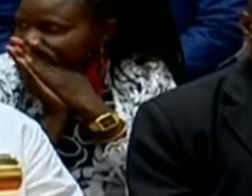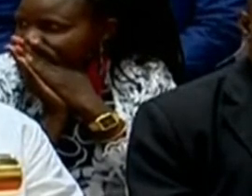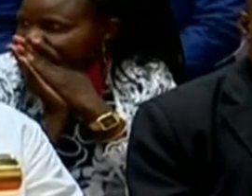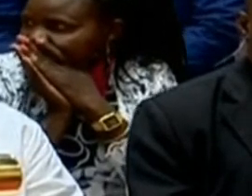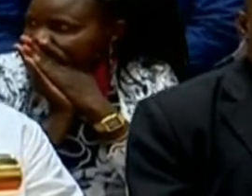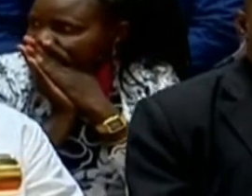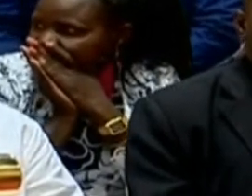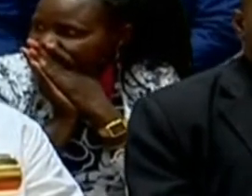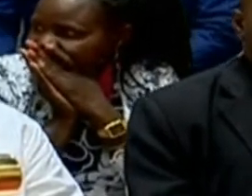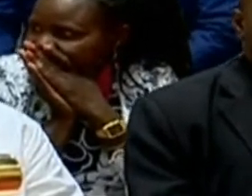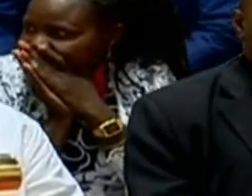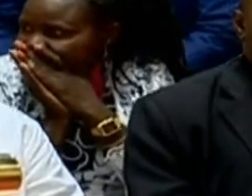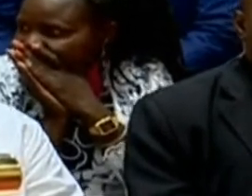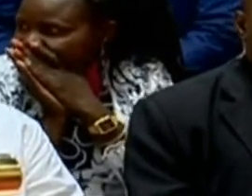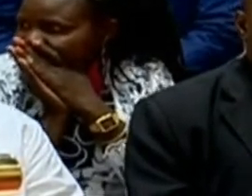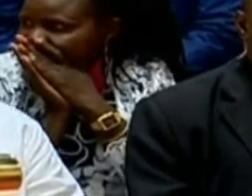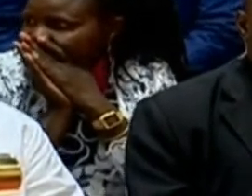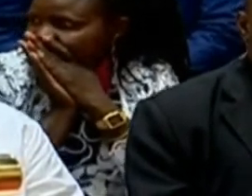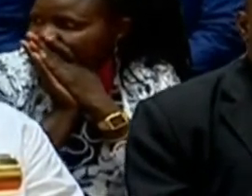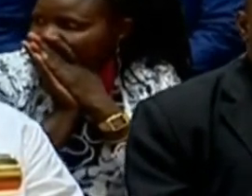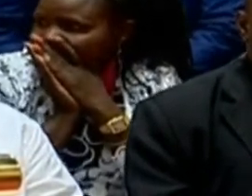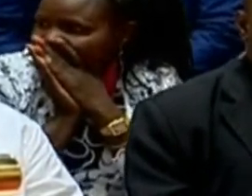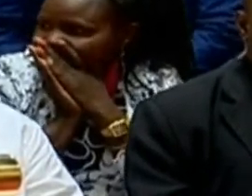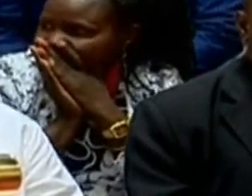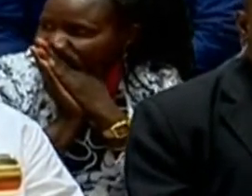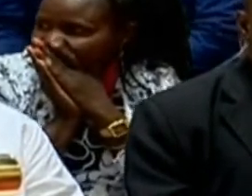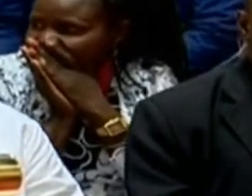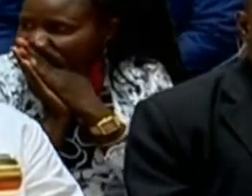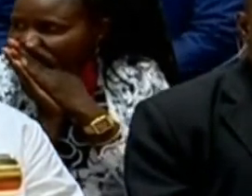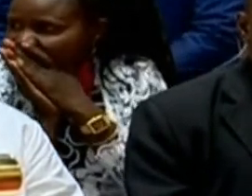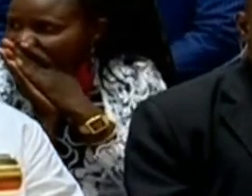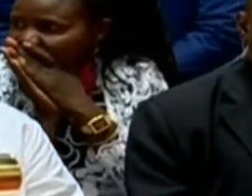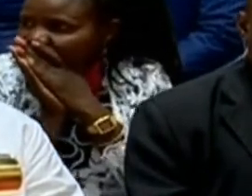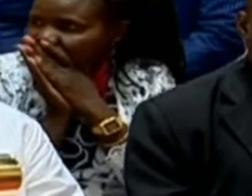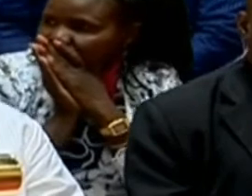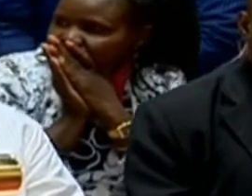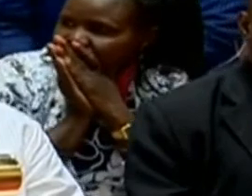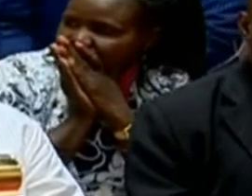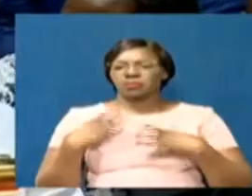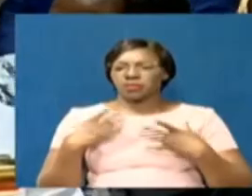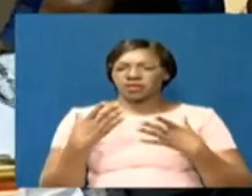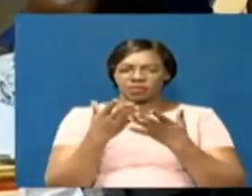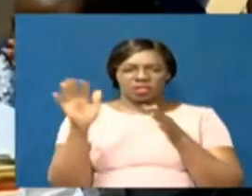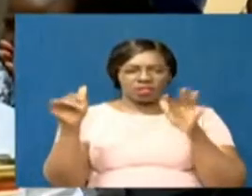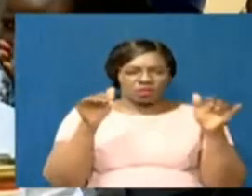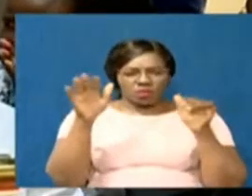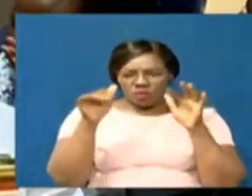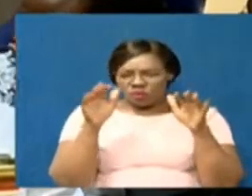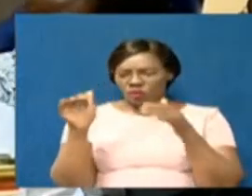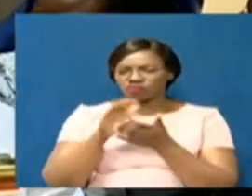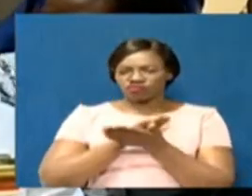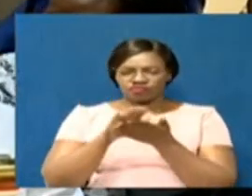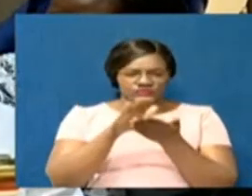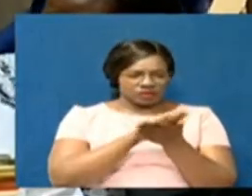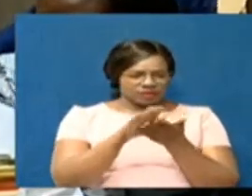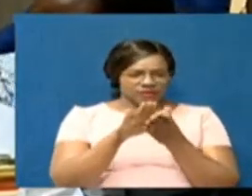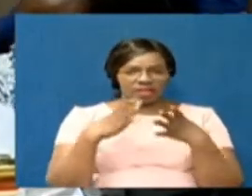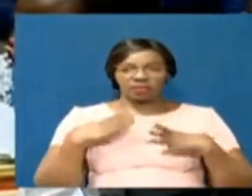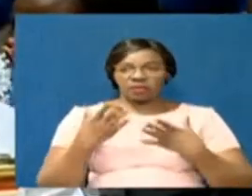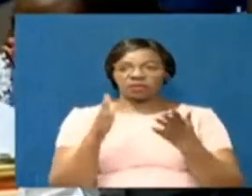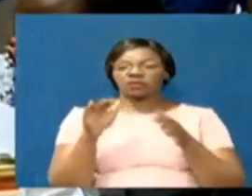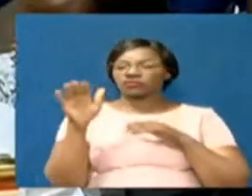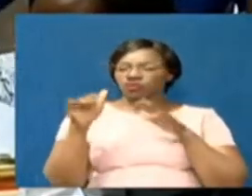Zion. Consecrate a fast, call a sacred assembly, gather the people, sanctify the congregation,